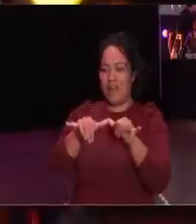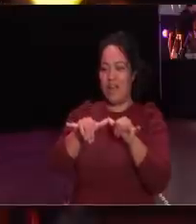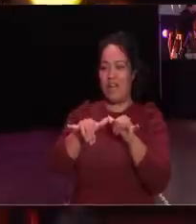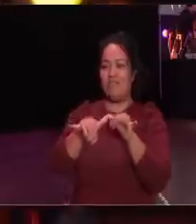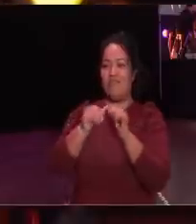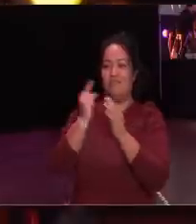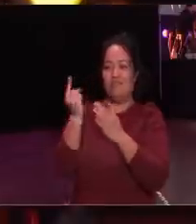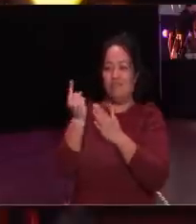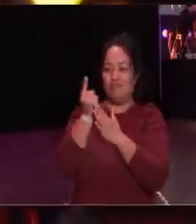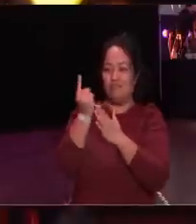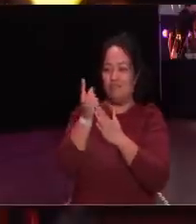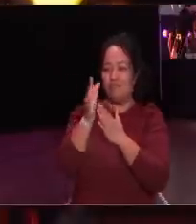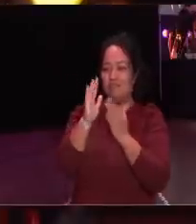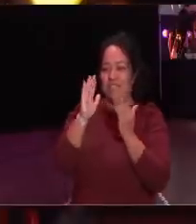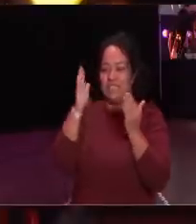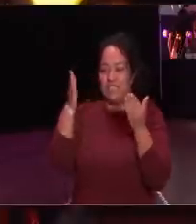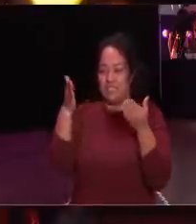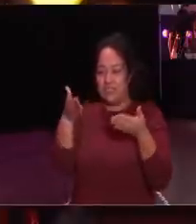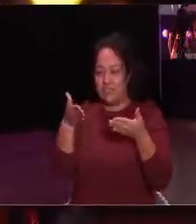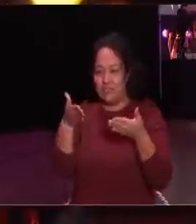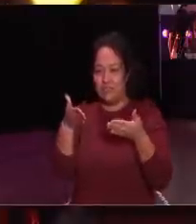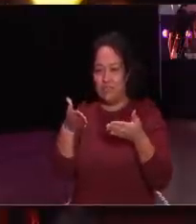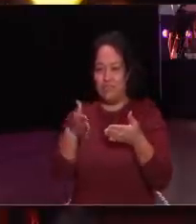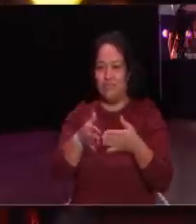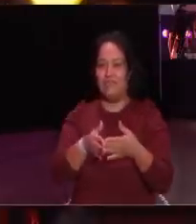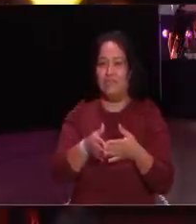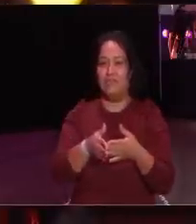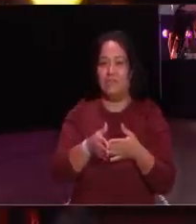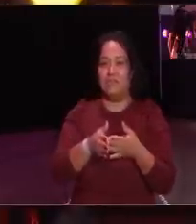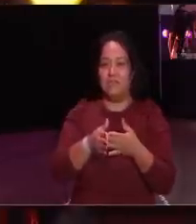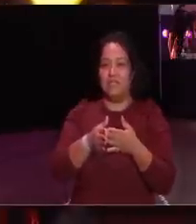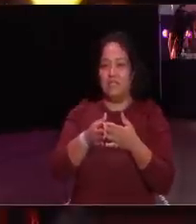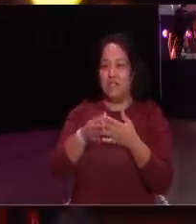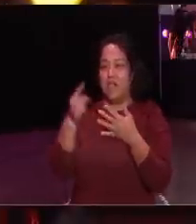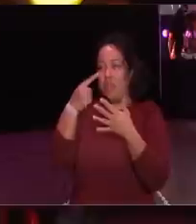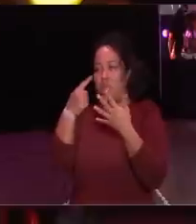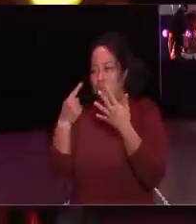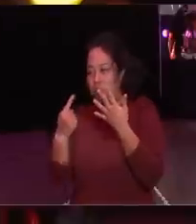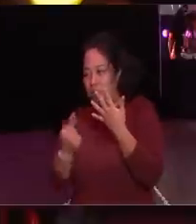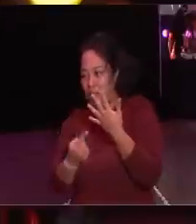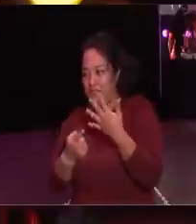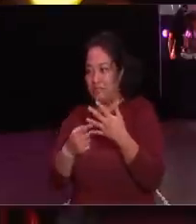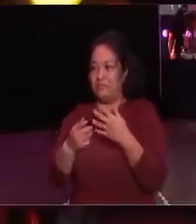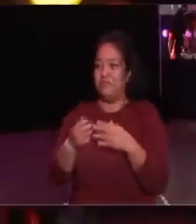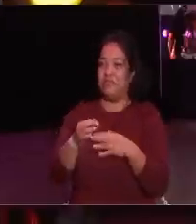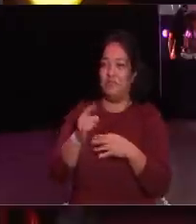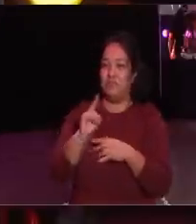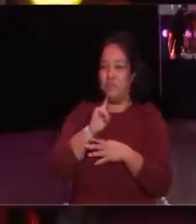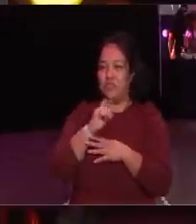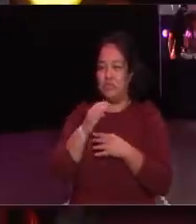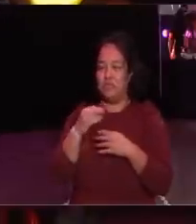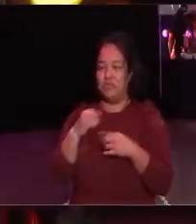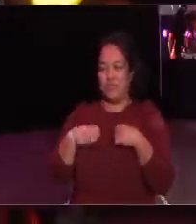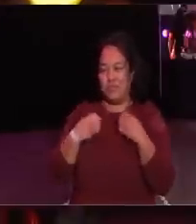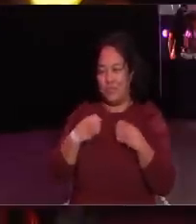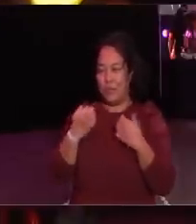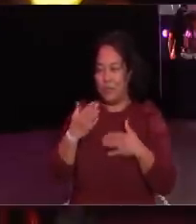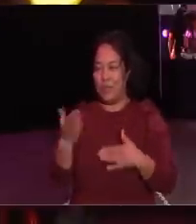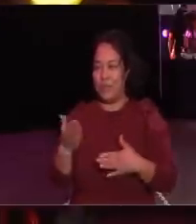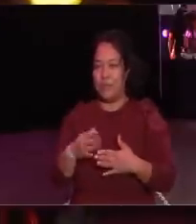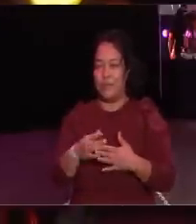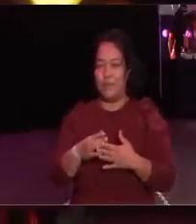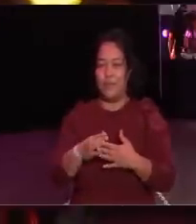issue. Todas estas prácticas seguro que tienen algo de emoción. All of these practices, sure, there's some emotion to them. Si no, no lo